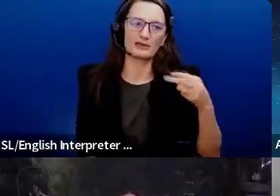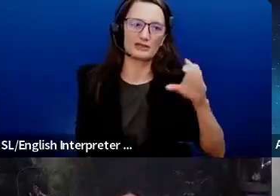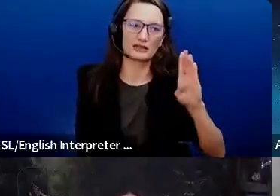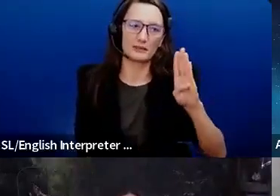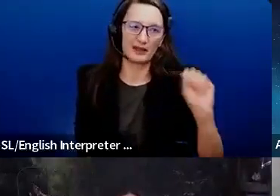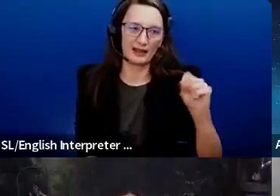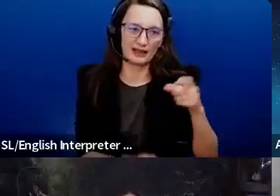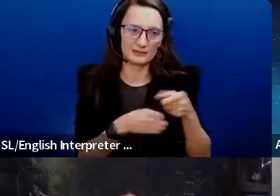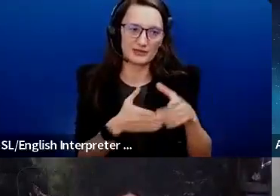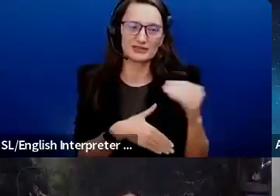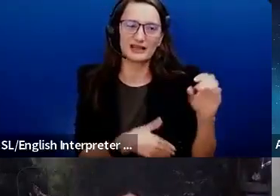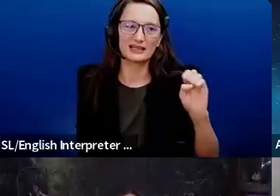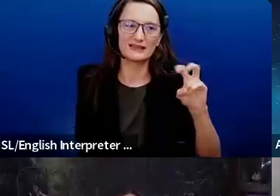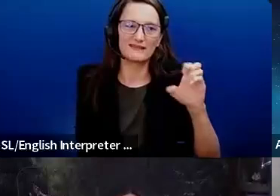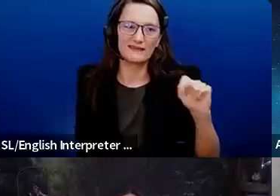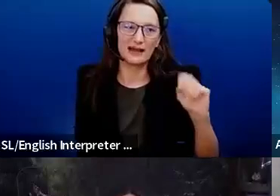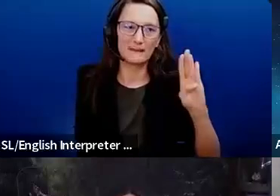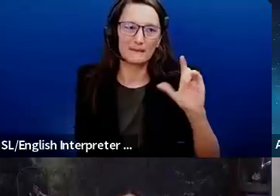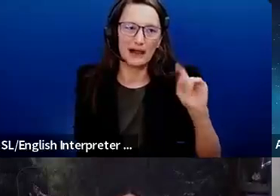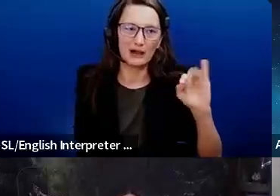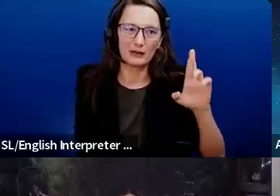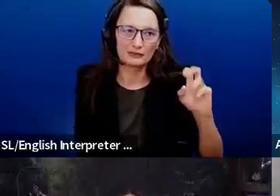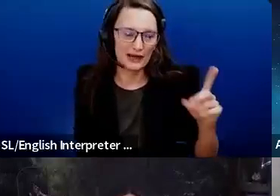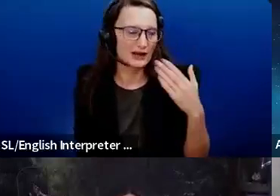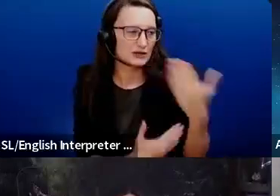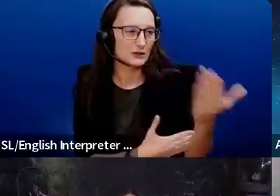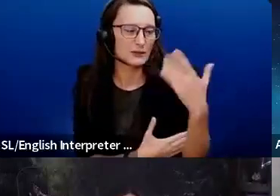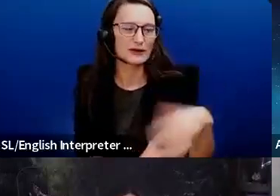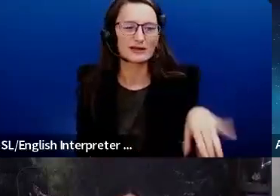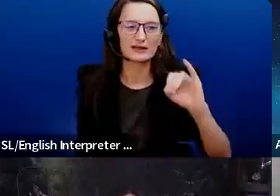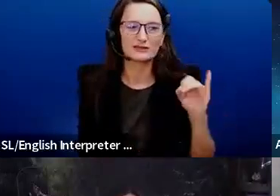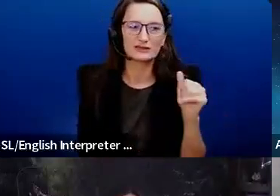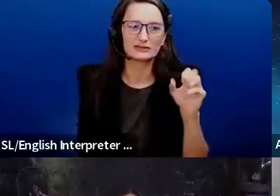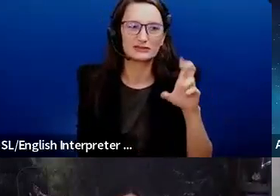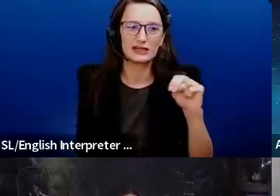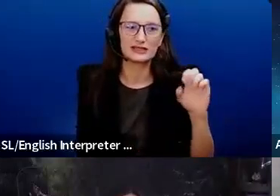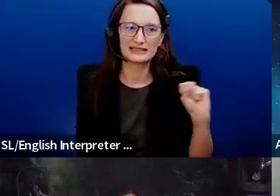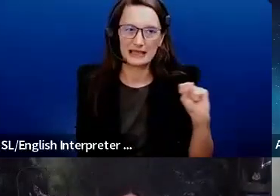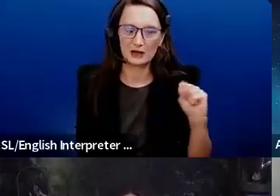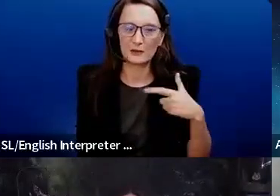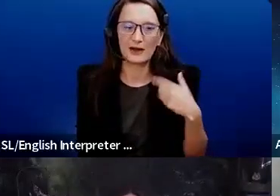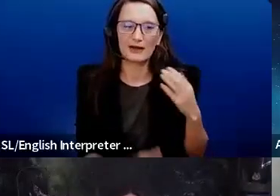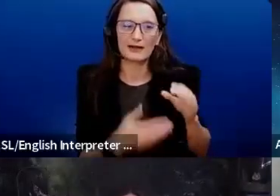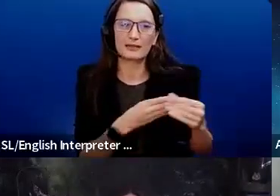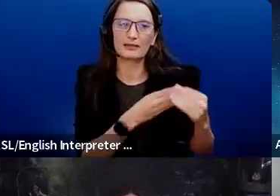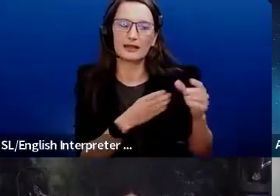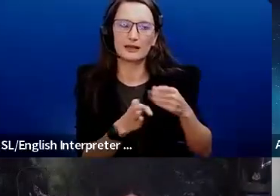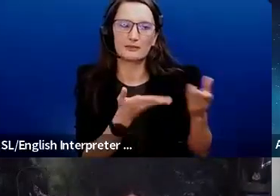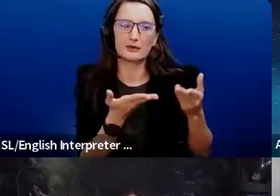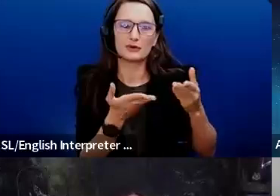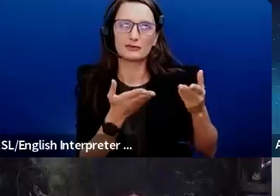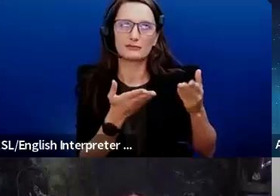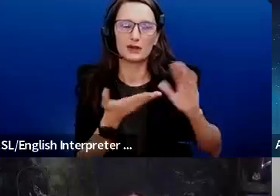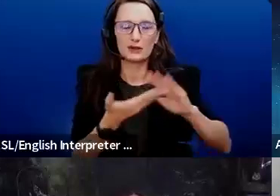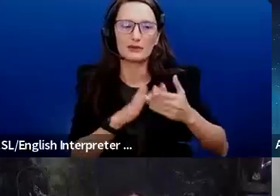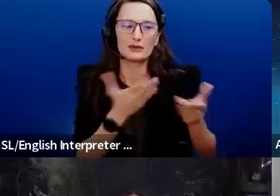Yvette Beltran, good morning. And Jason Scantleberry is on. He's one of our lead community services specialists. And from